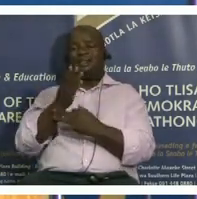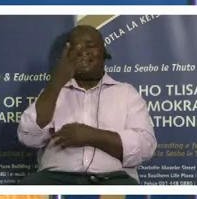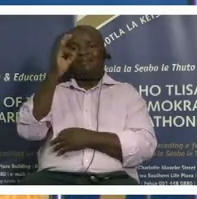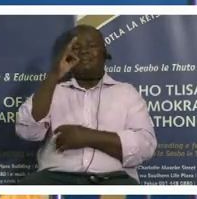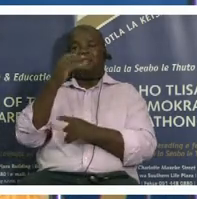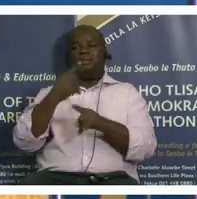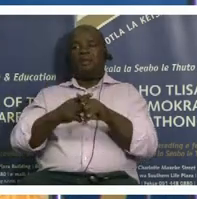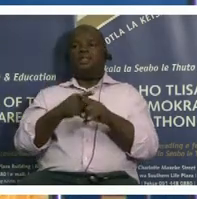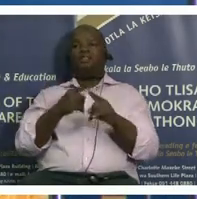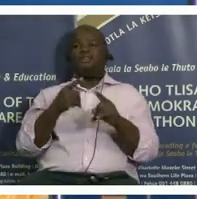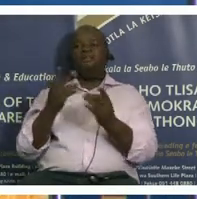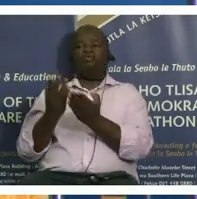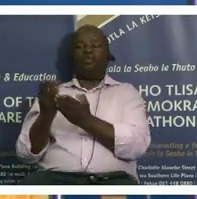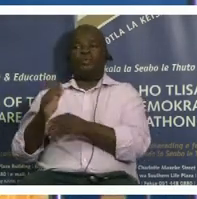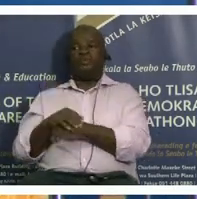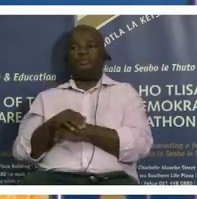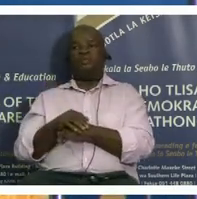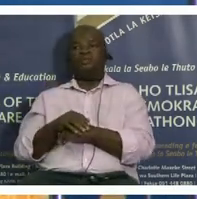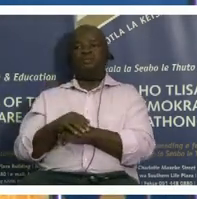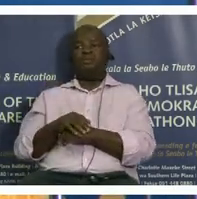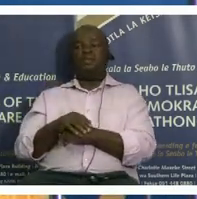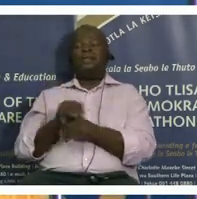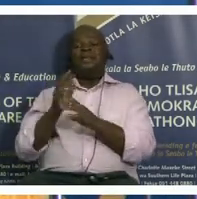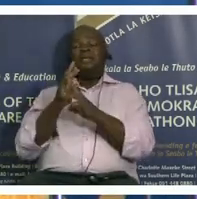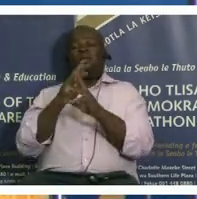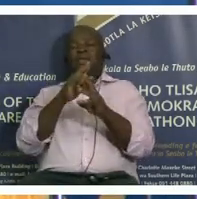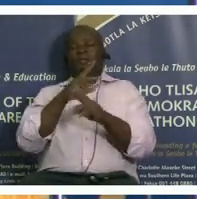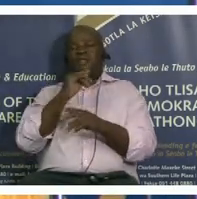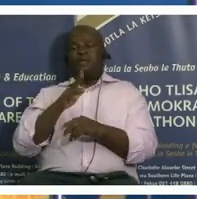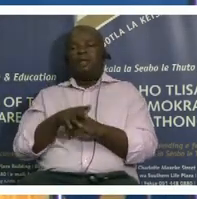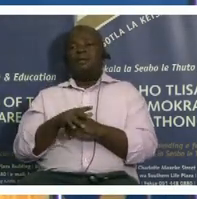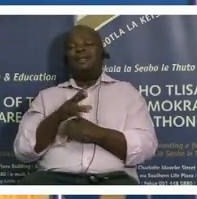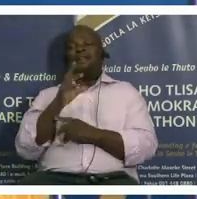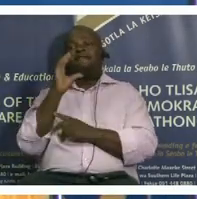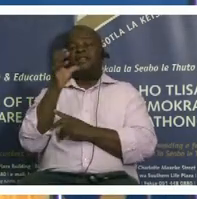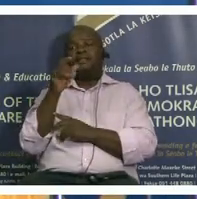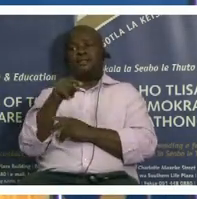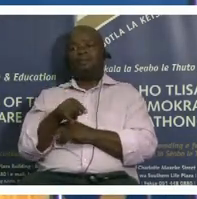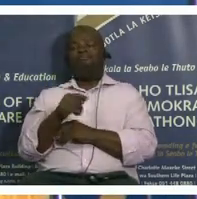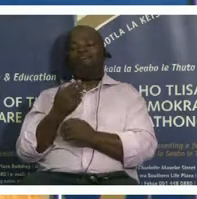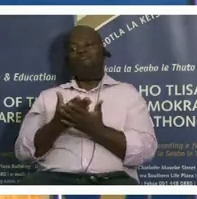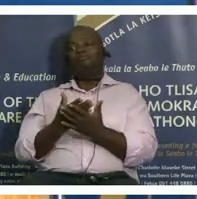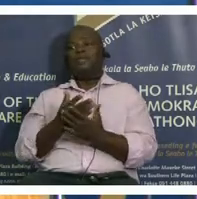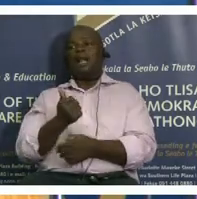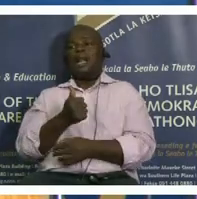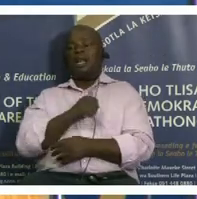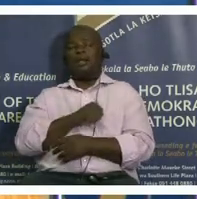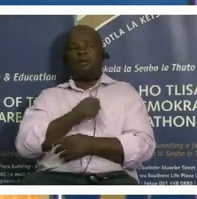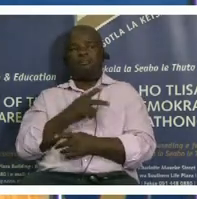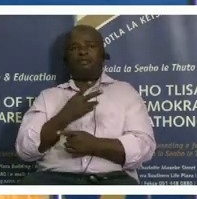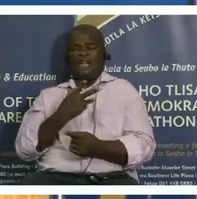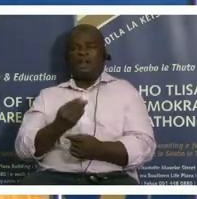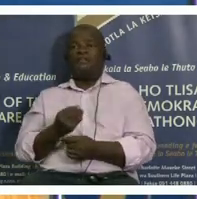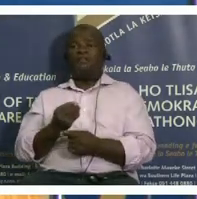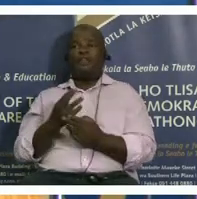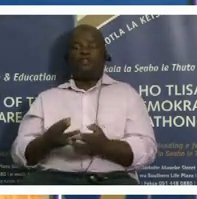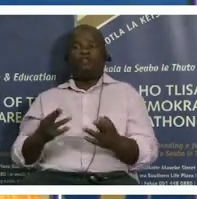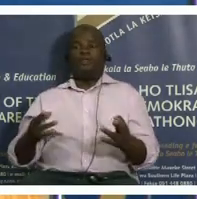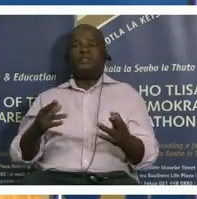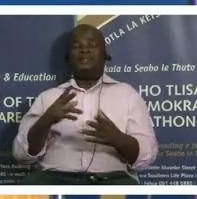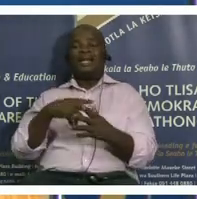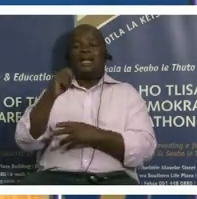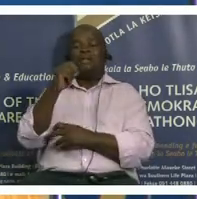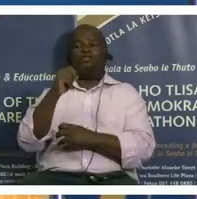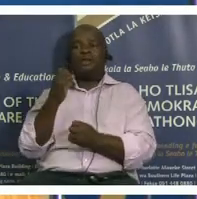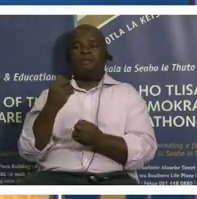schools. Honorable Speaker, the Free State is blessed with natural resources that include